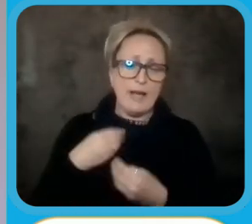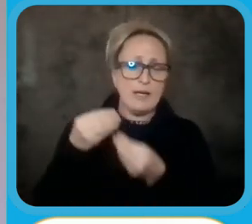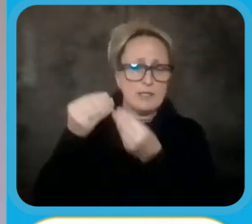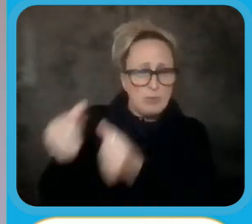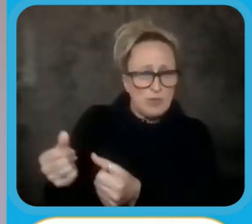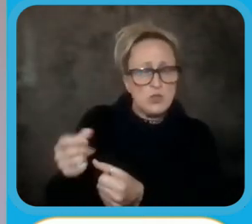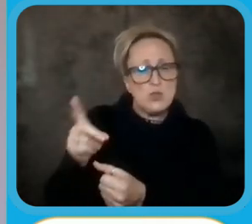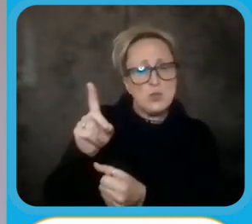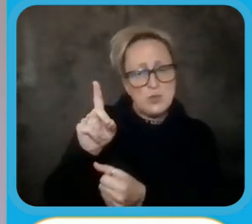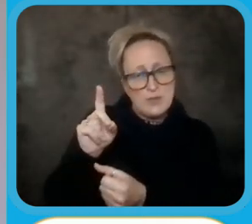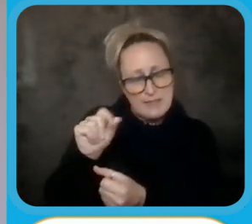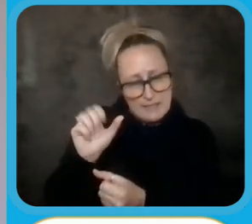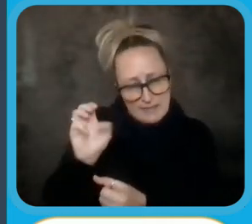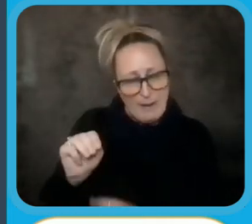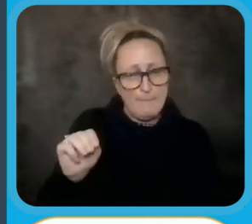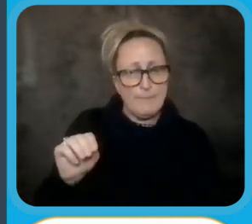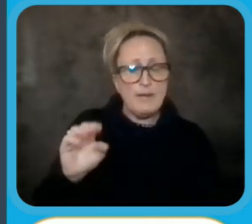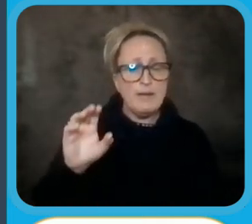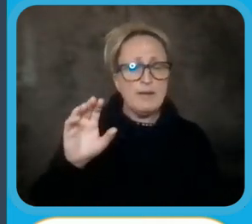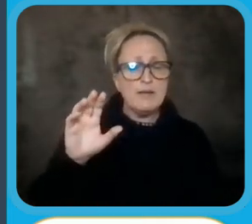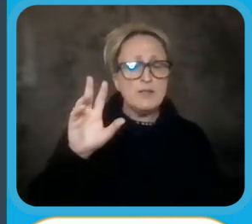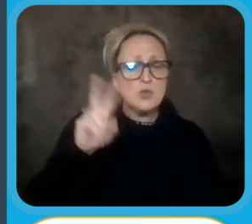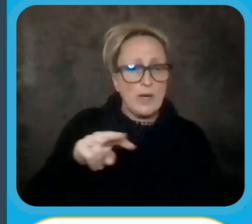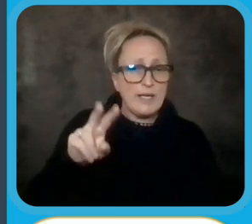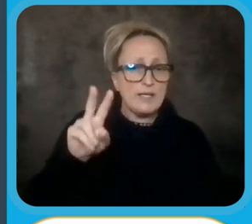DEM 2022.